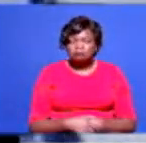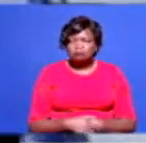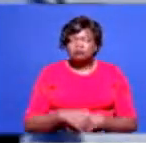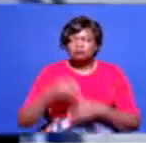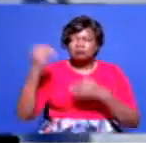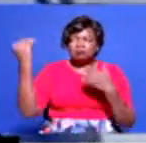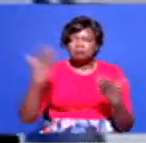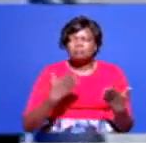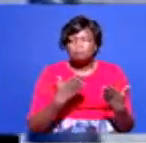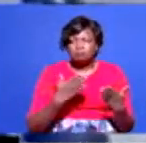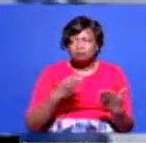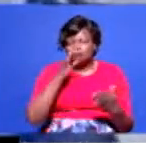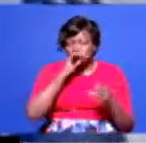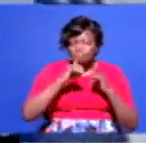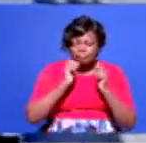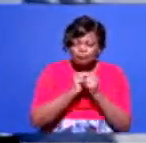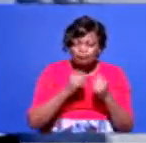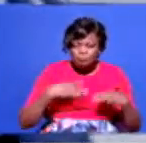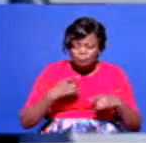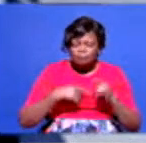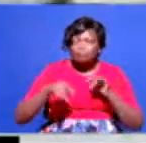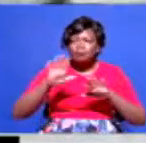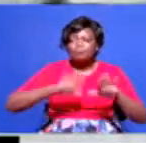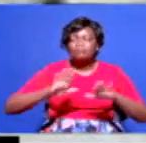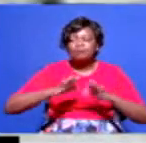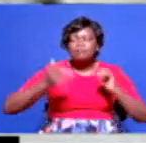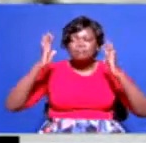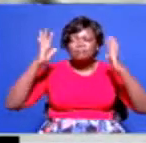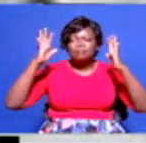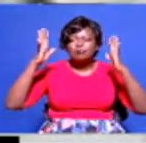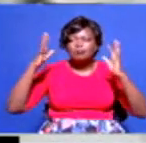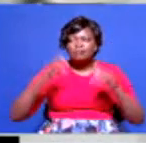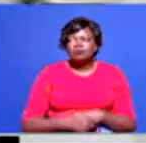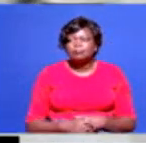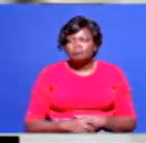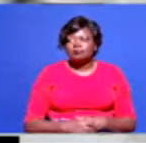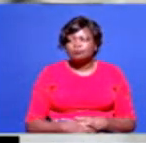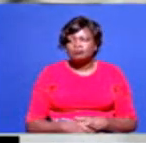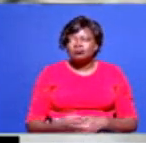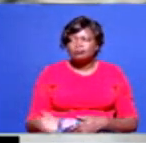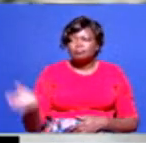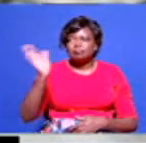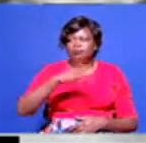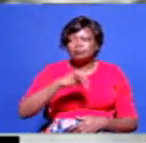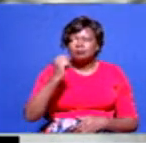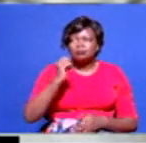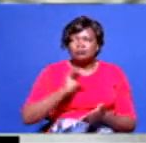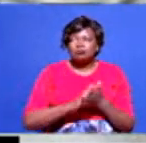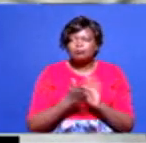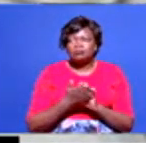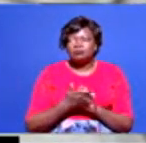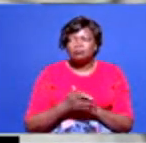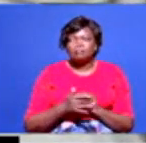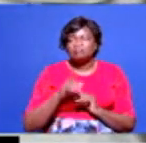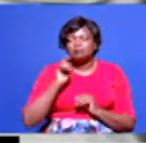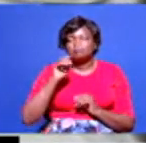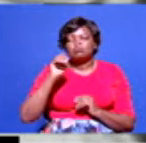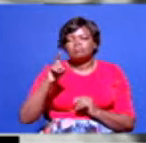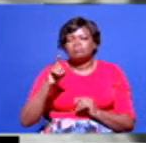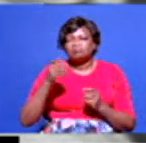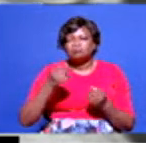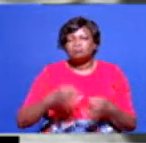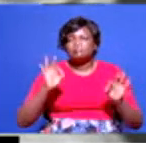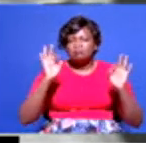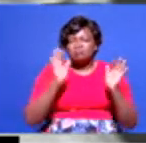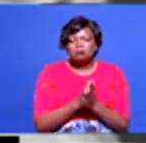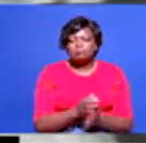wananchi, wakirinyaga. Kibaki returned to Kenya to become KANU's executive officer and helped